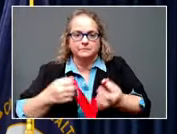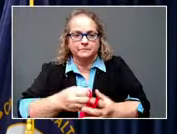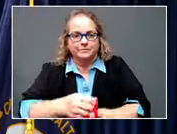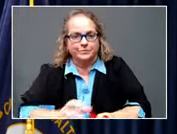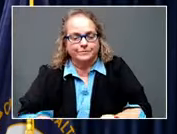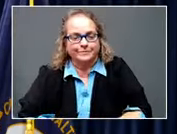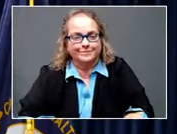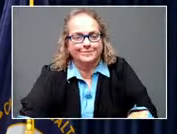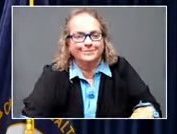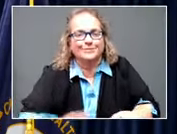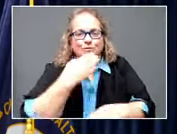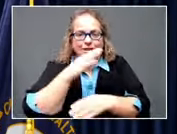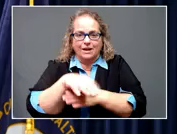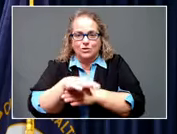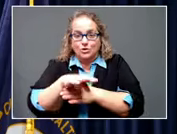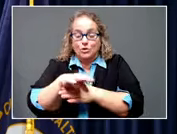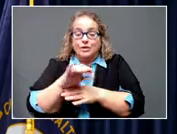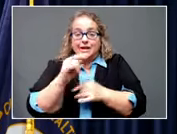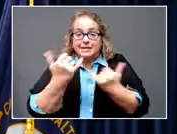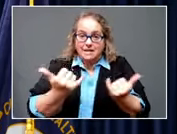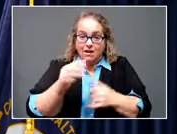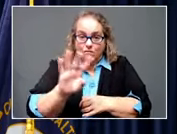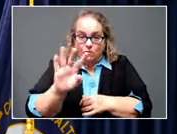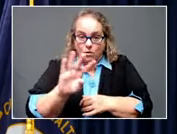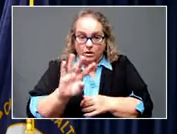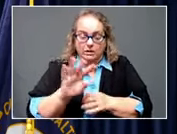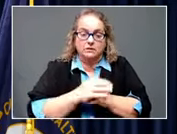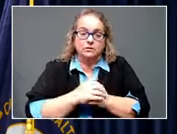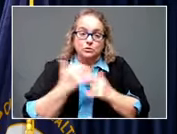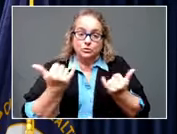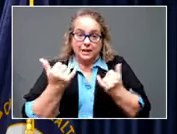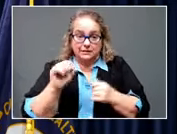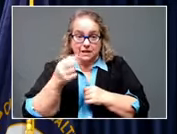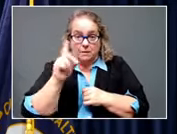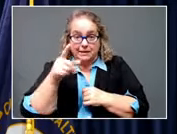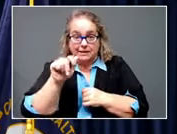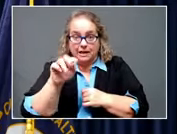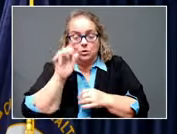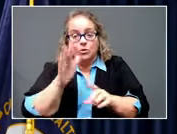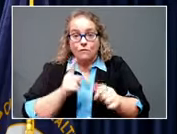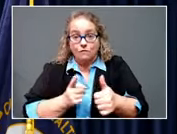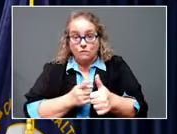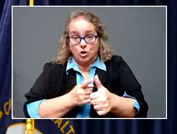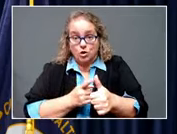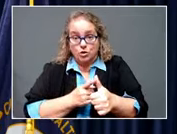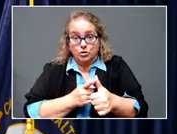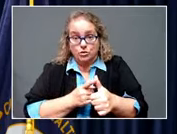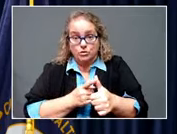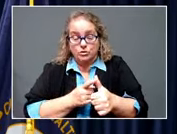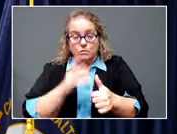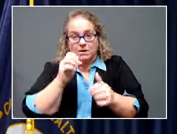Good afternoon. It is 4 p.m. Today's update will first be focused